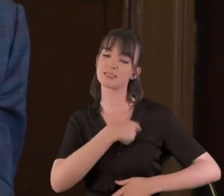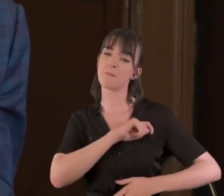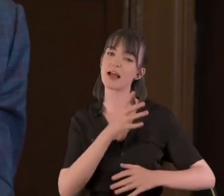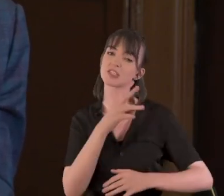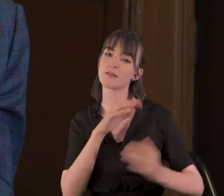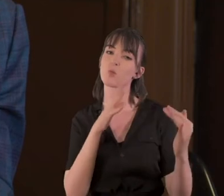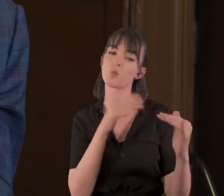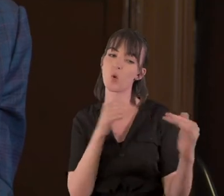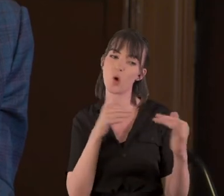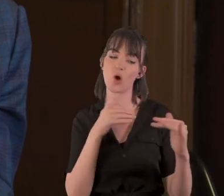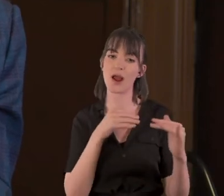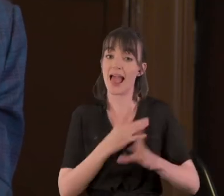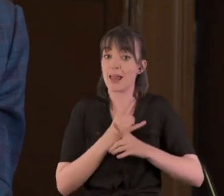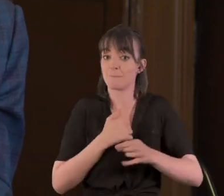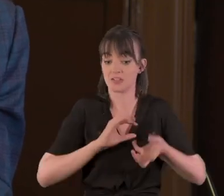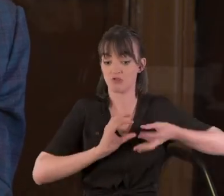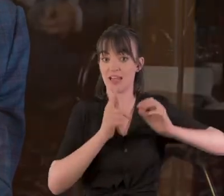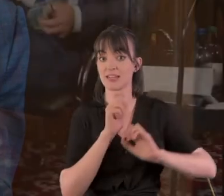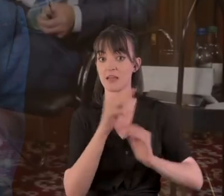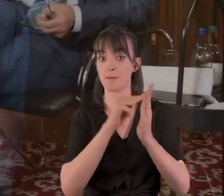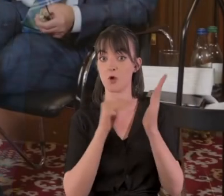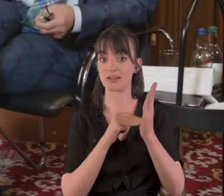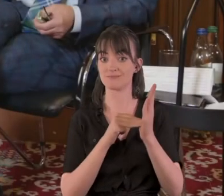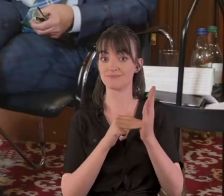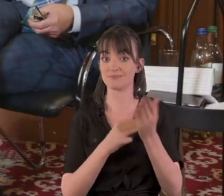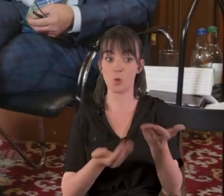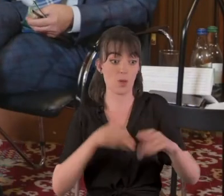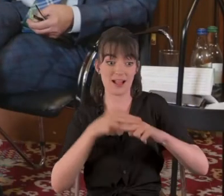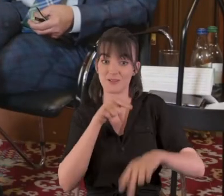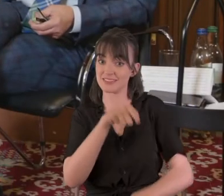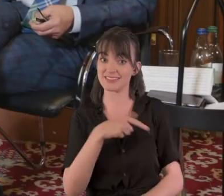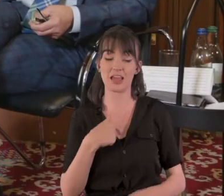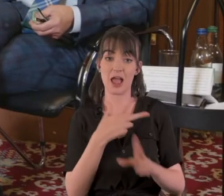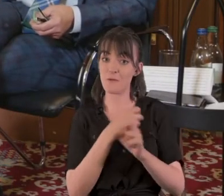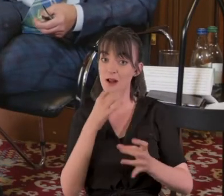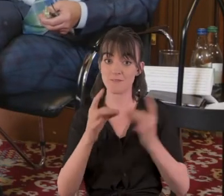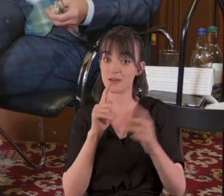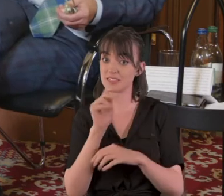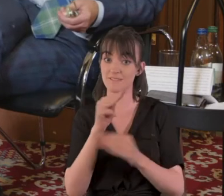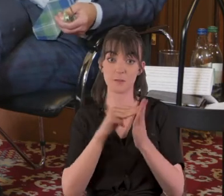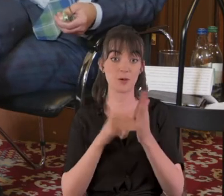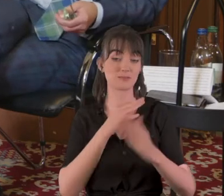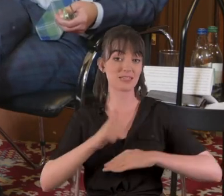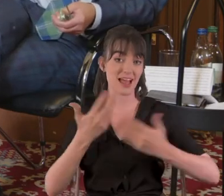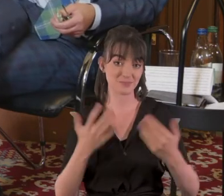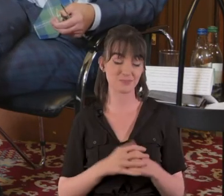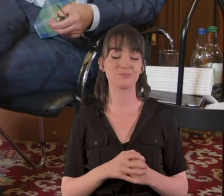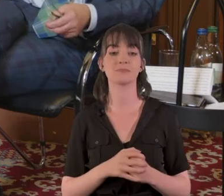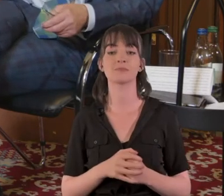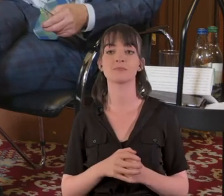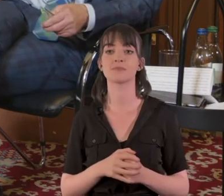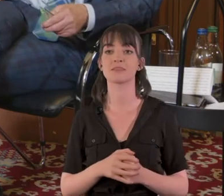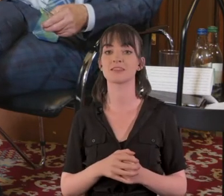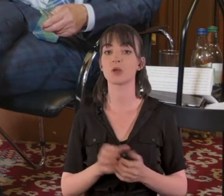connection there. Without that, I wouldn't be making TV programmes today, I don't suppose. Quite a number of very